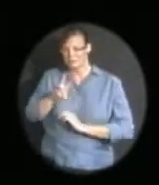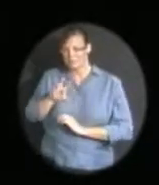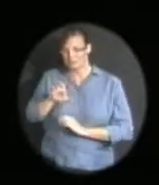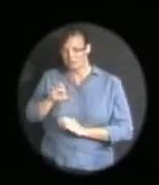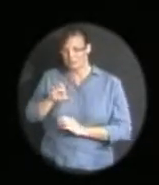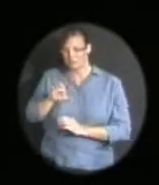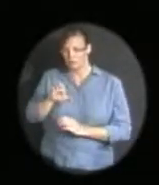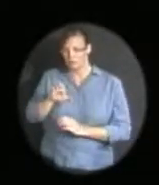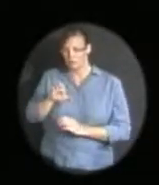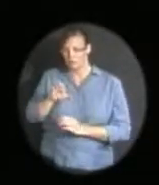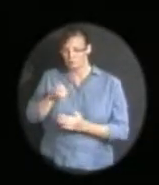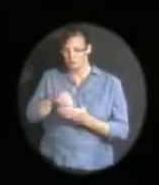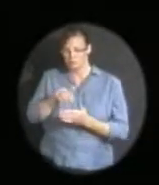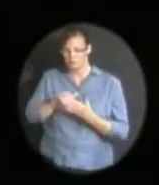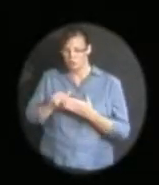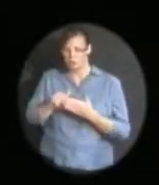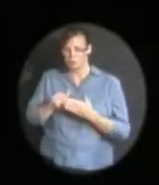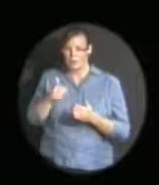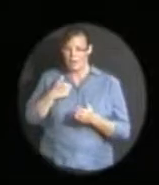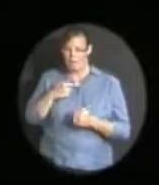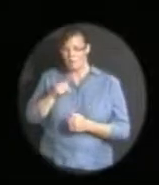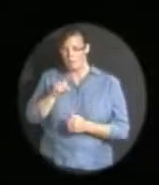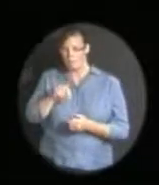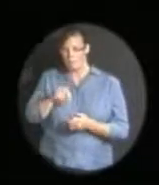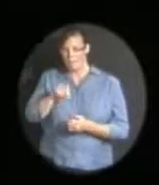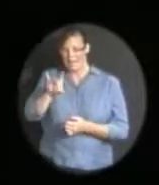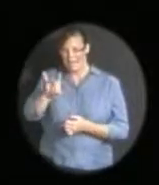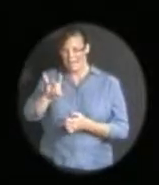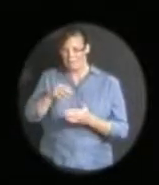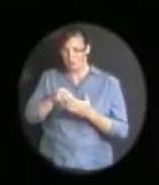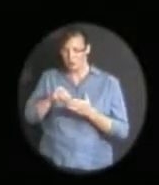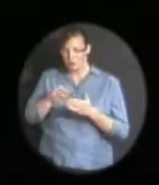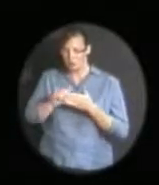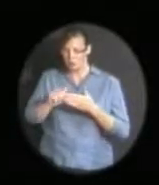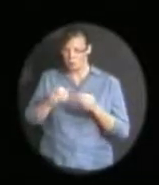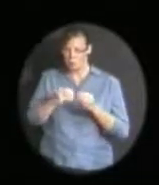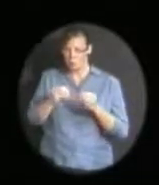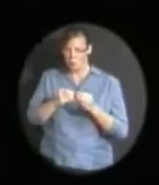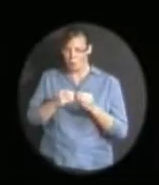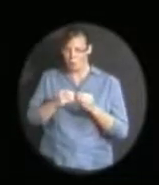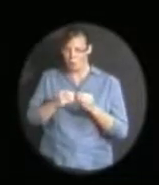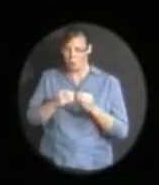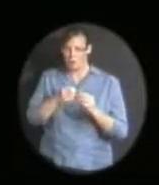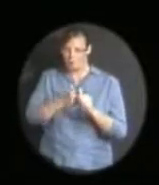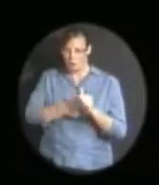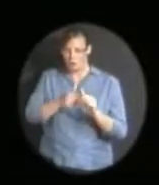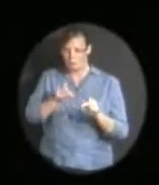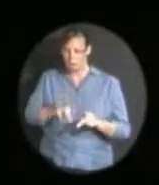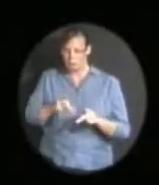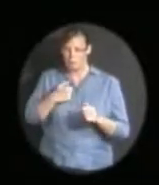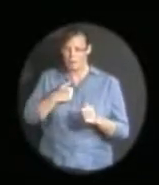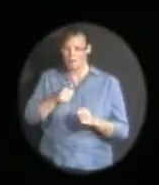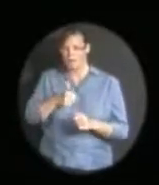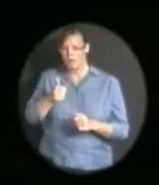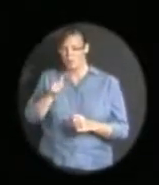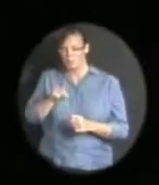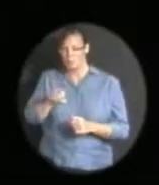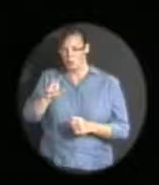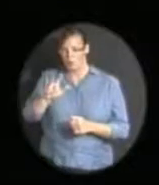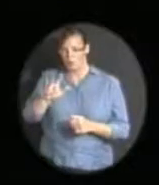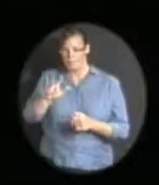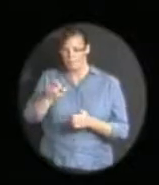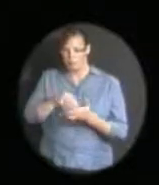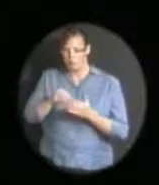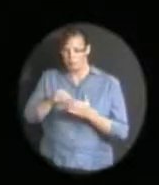Although we receive about $1.8 million more from that increase in base state aid per pupil, and we get another $1.3 million because of